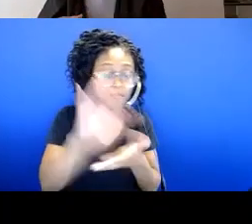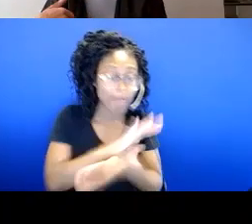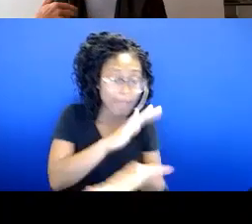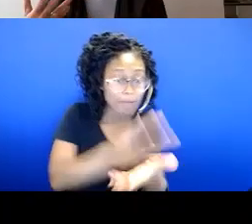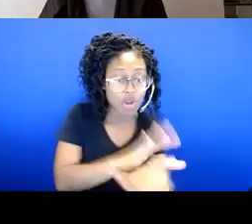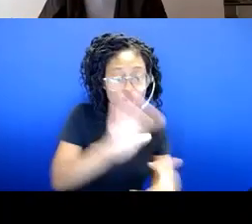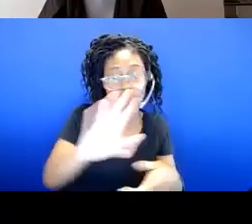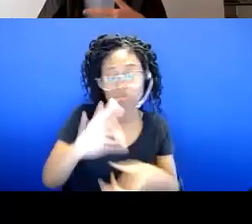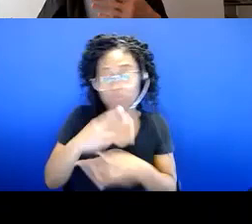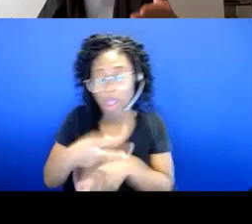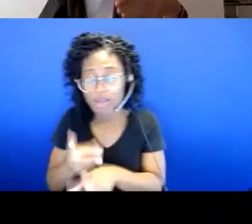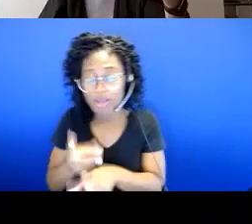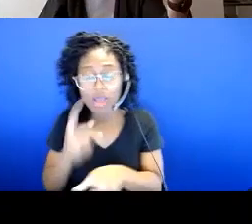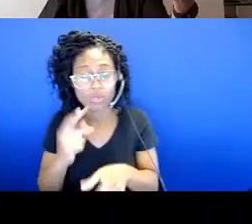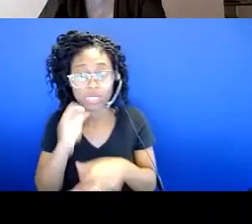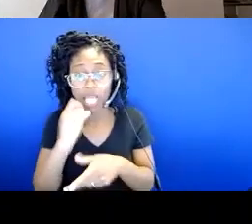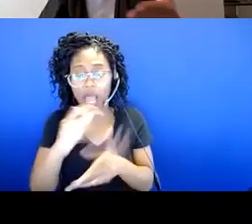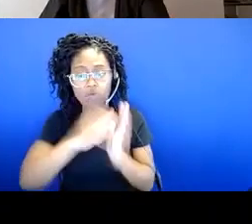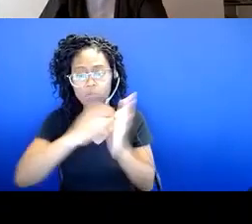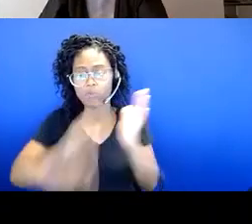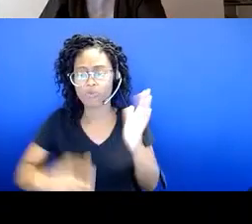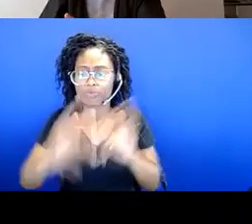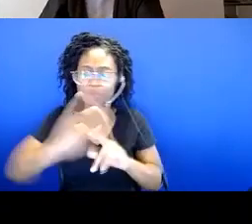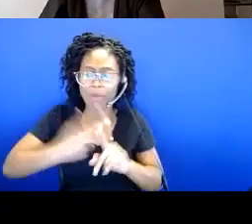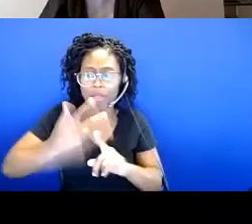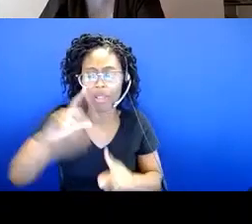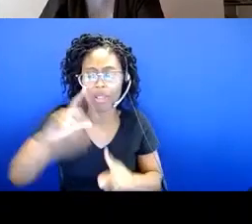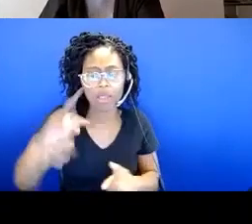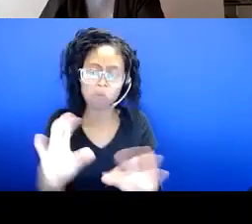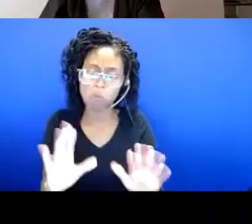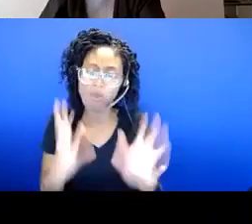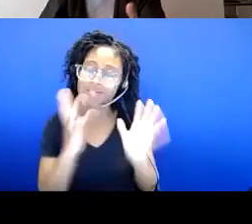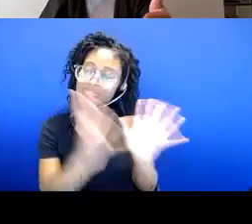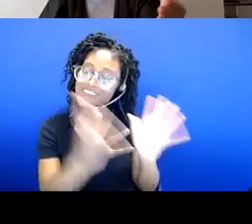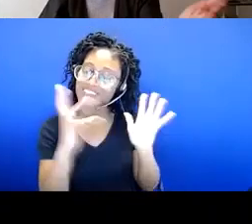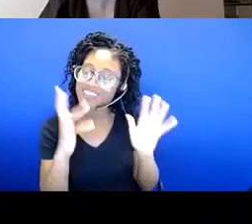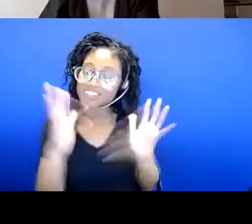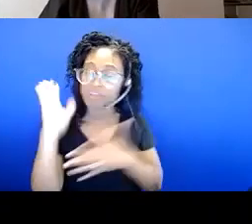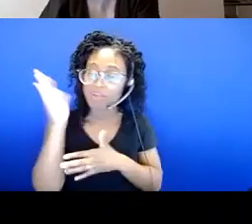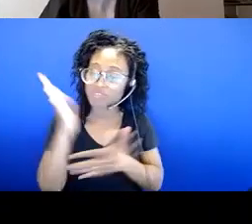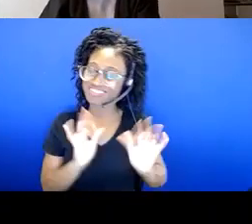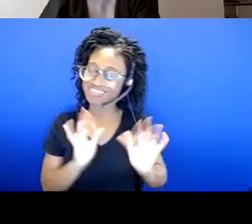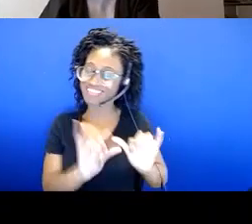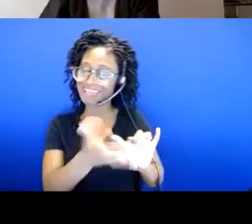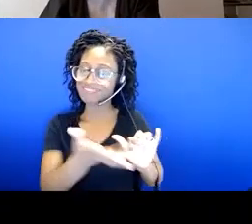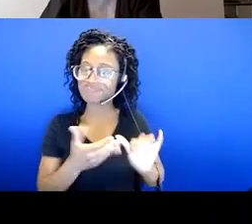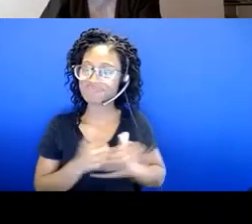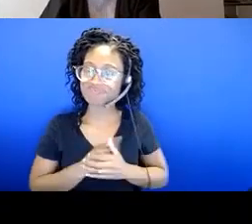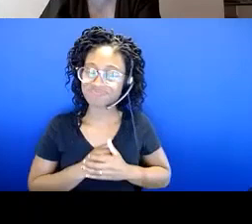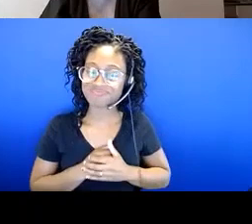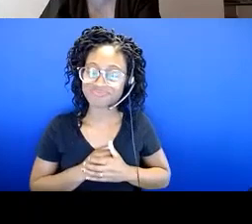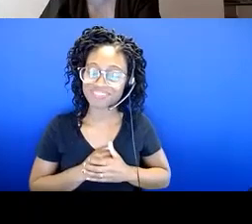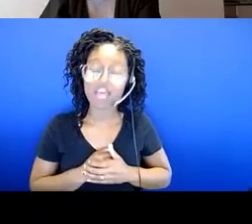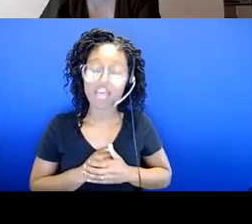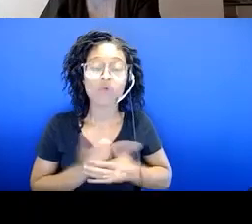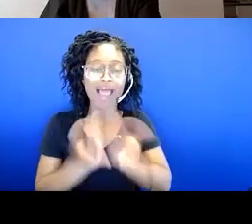2 months or 3 months. So the presentations are available. We are asking